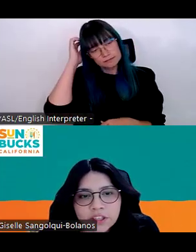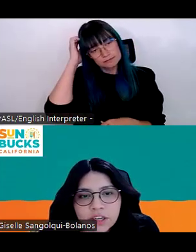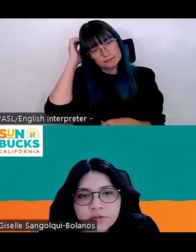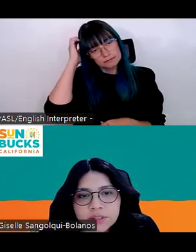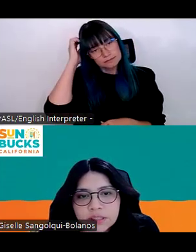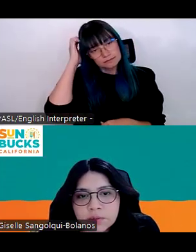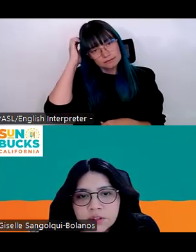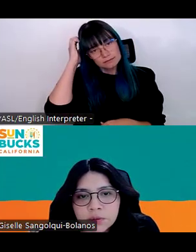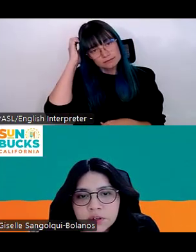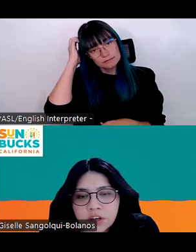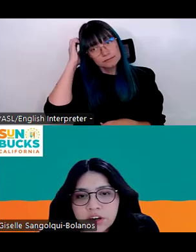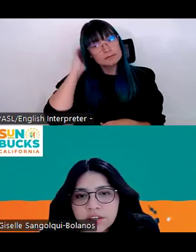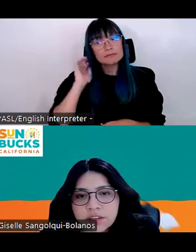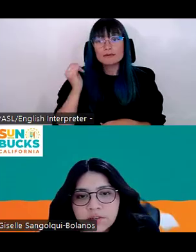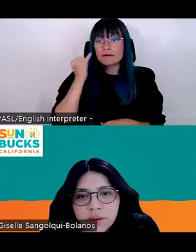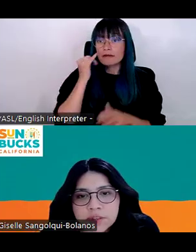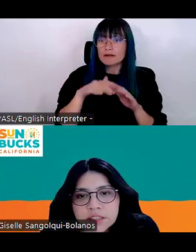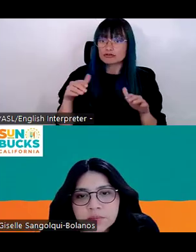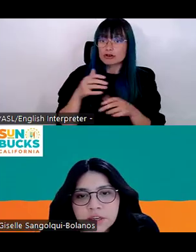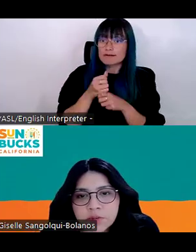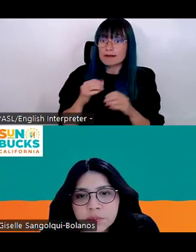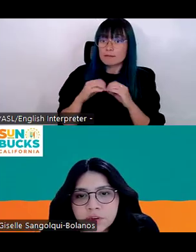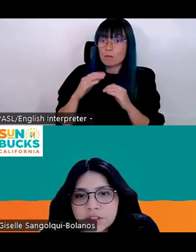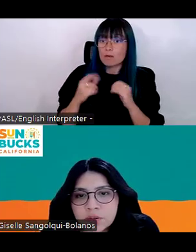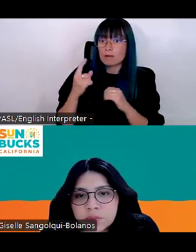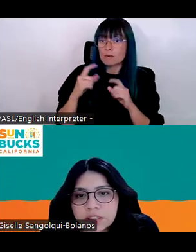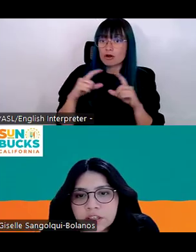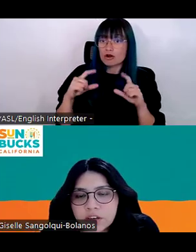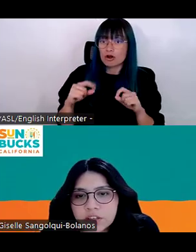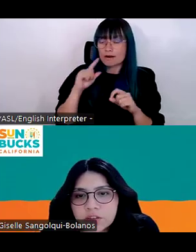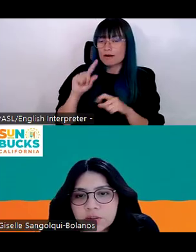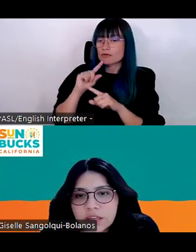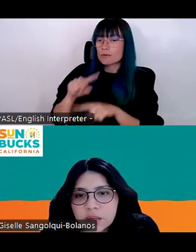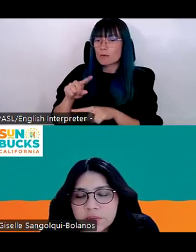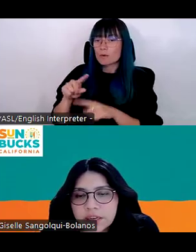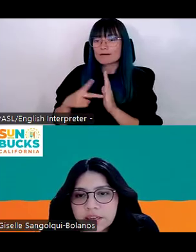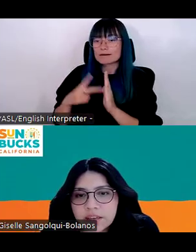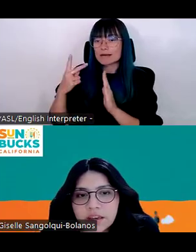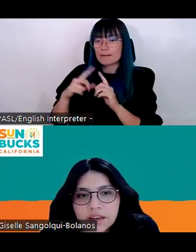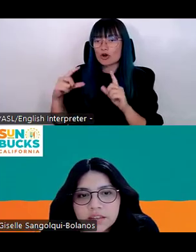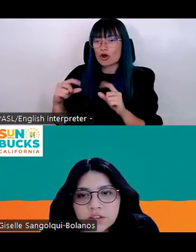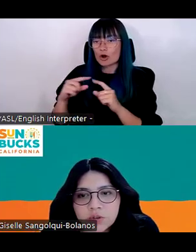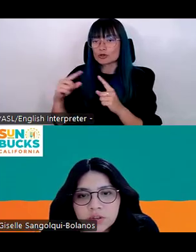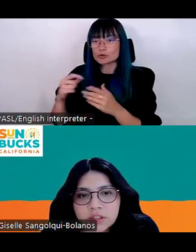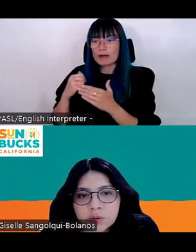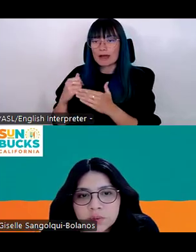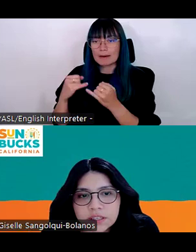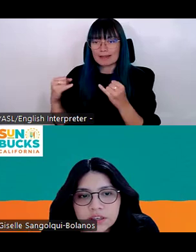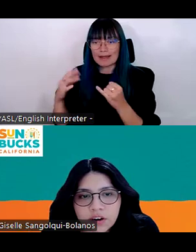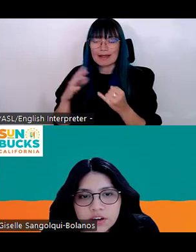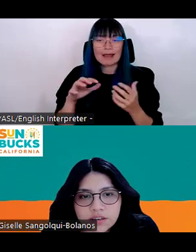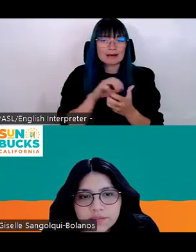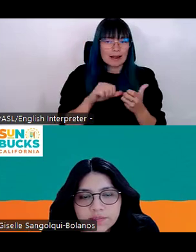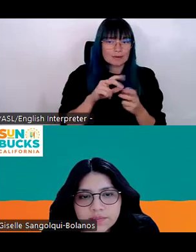If a child receives more than one card, families must report the duplicate card to the helpline and destroy the